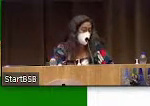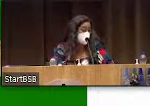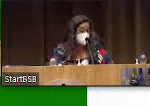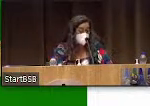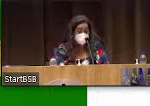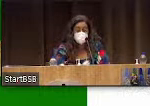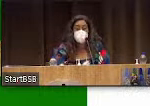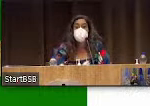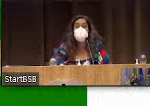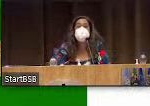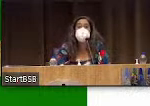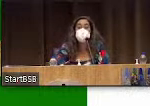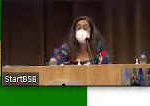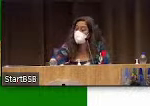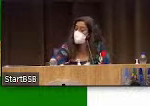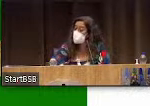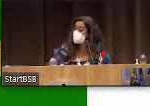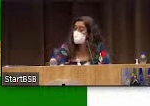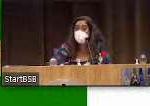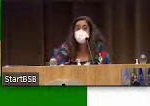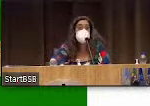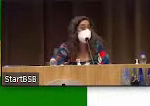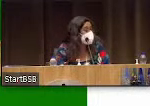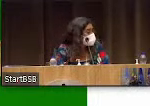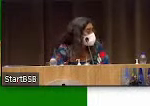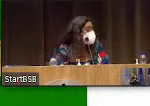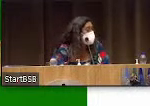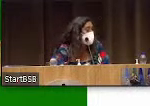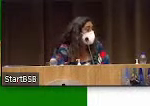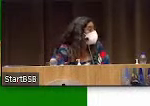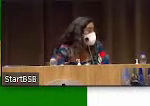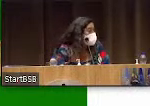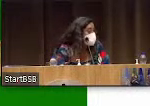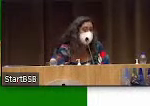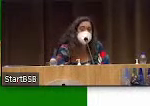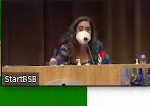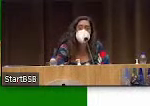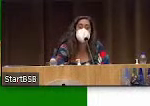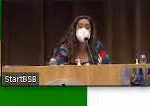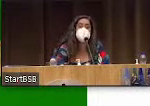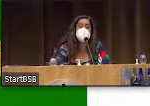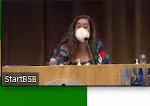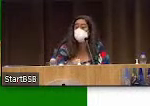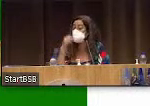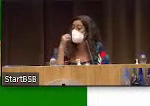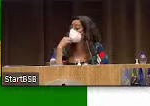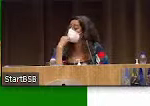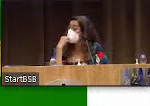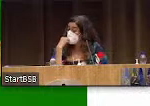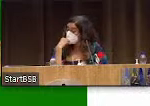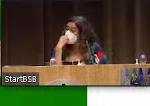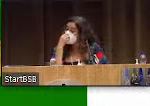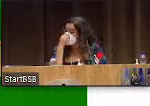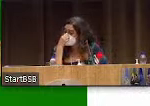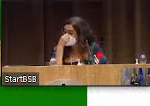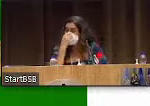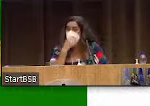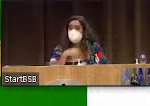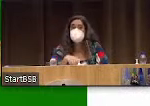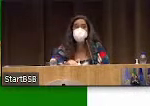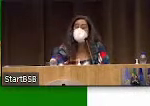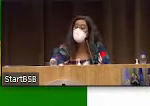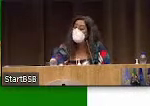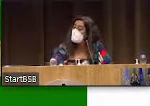in a better way the situation of post-COVID in the primary healthcare, because I think it has a huge impact in the